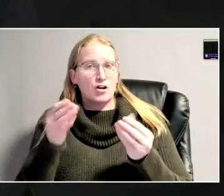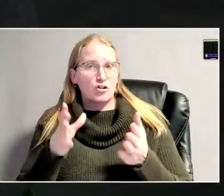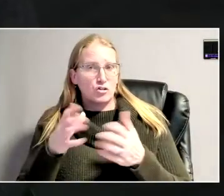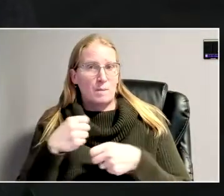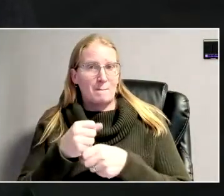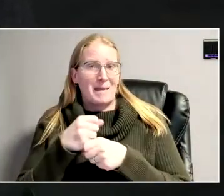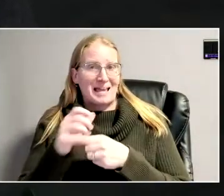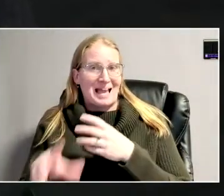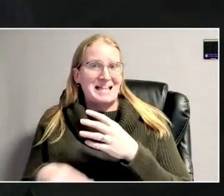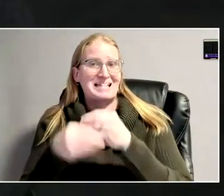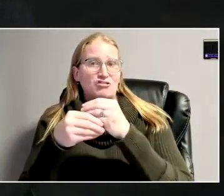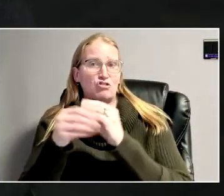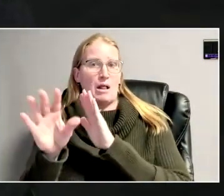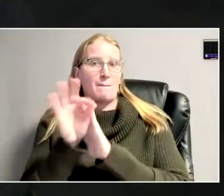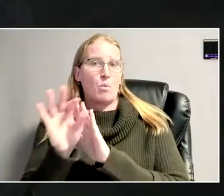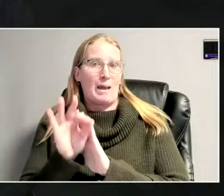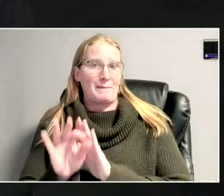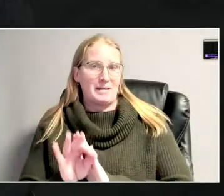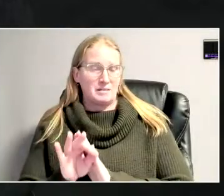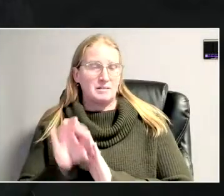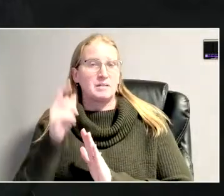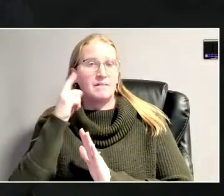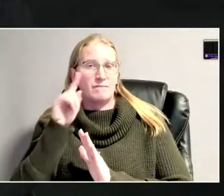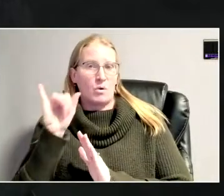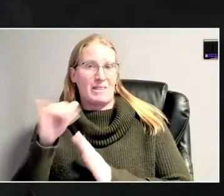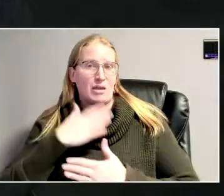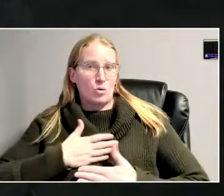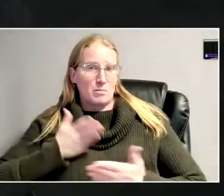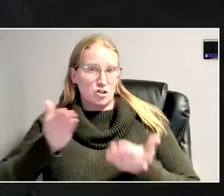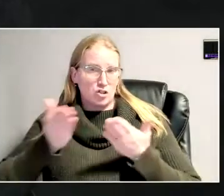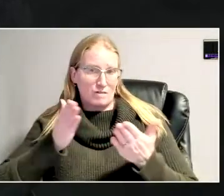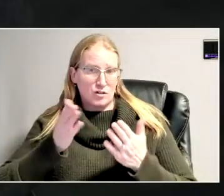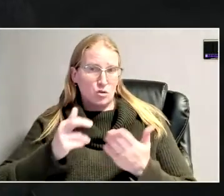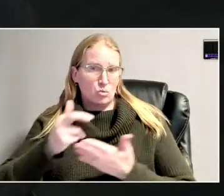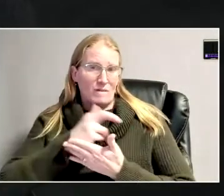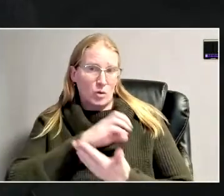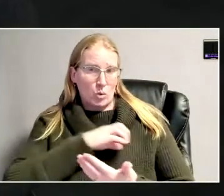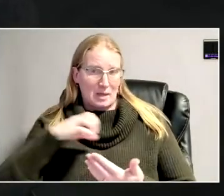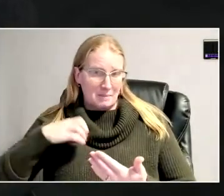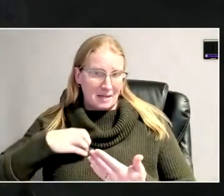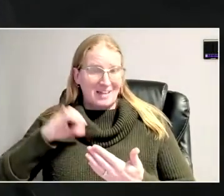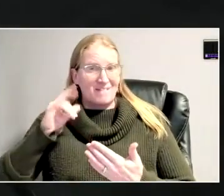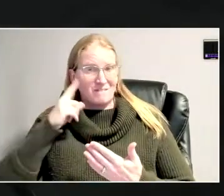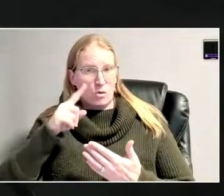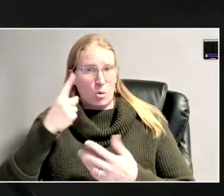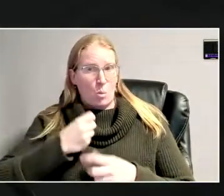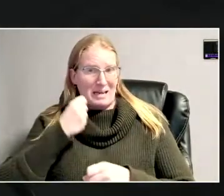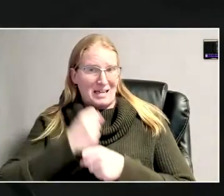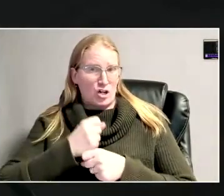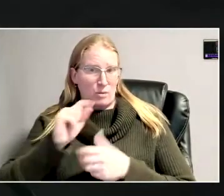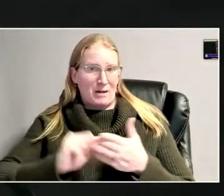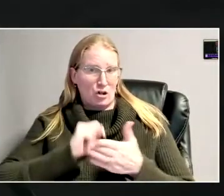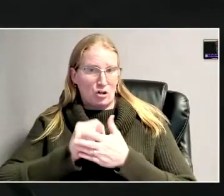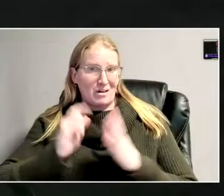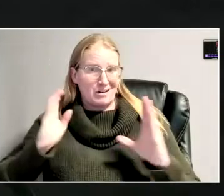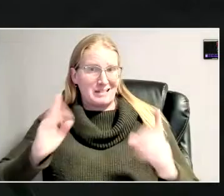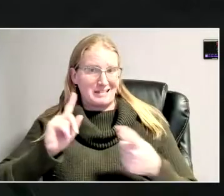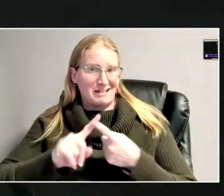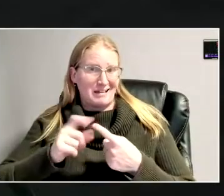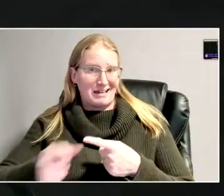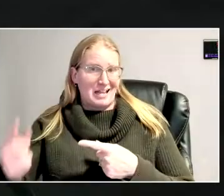the Human Services Review Committee uh for a period to expire at the next annual representative town meeting is there